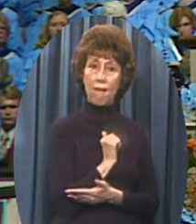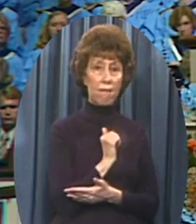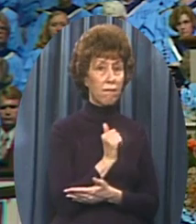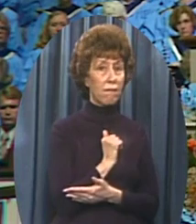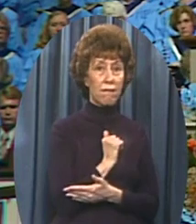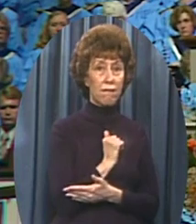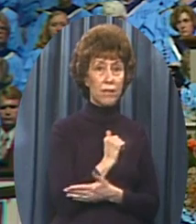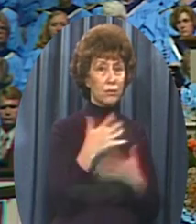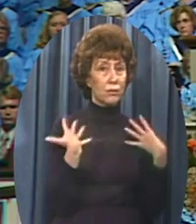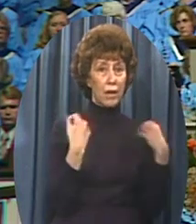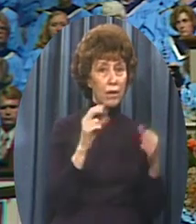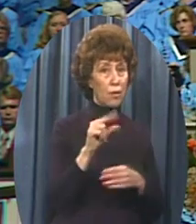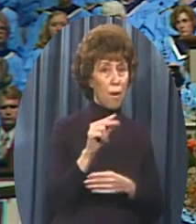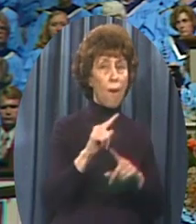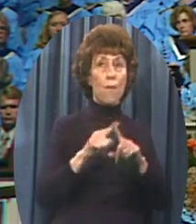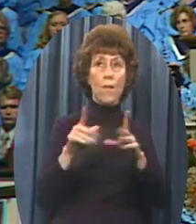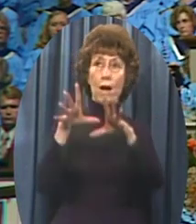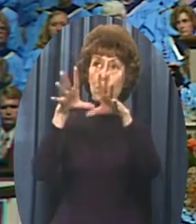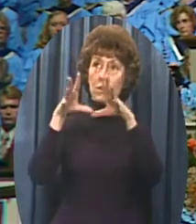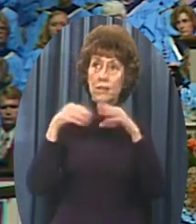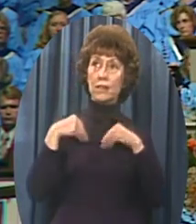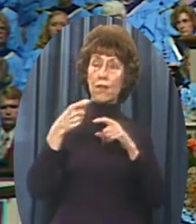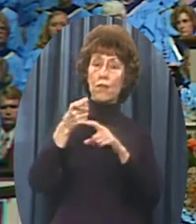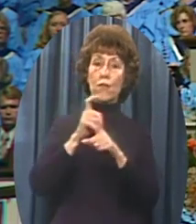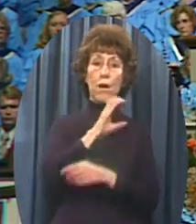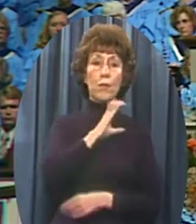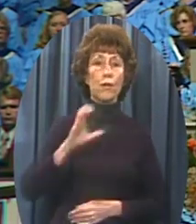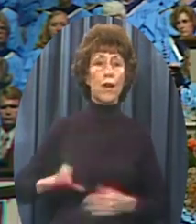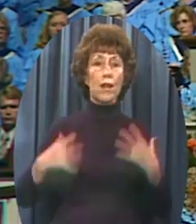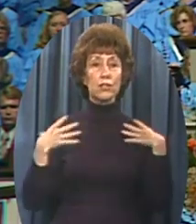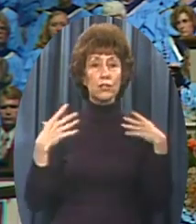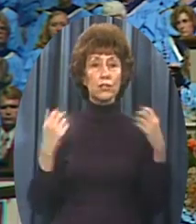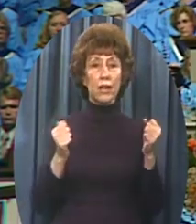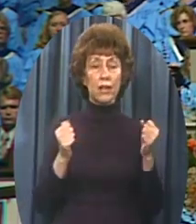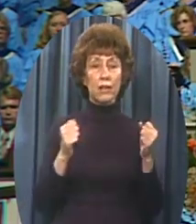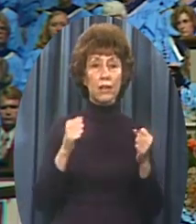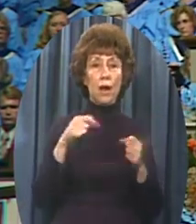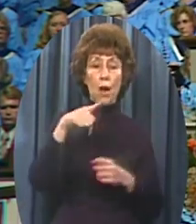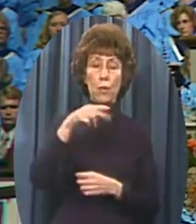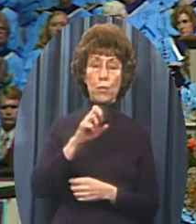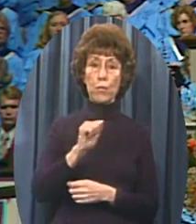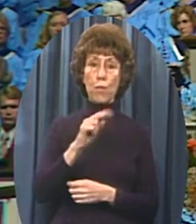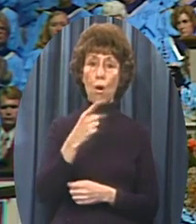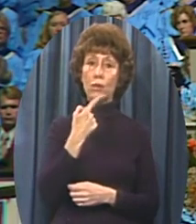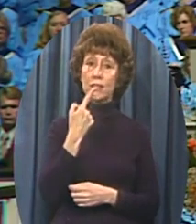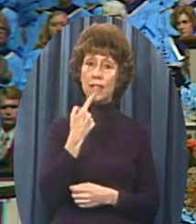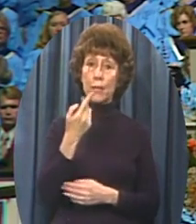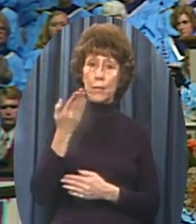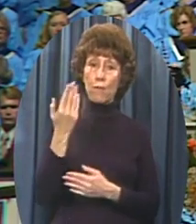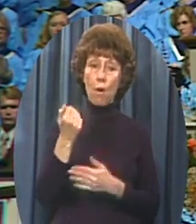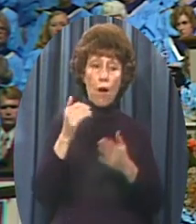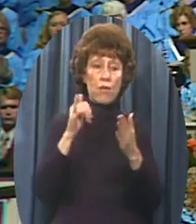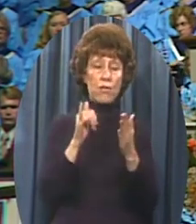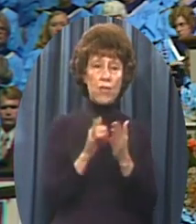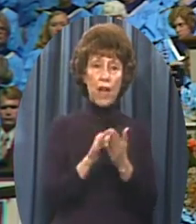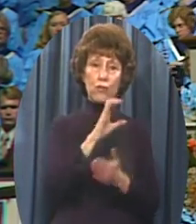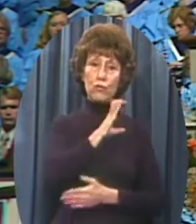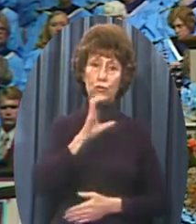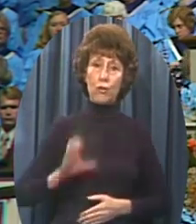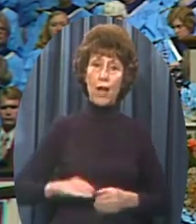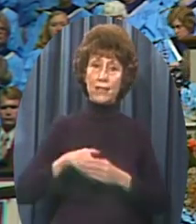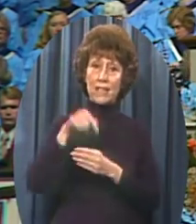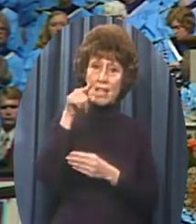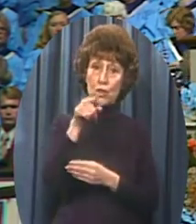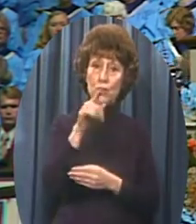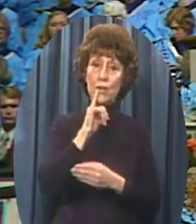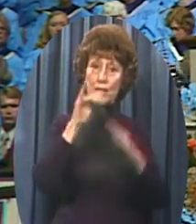living Christ. It was the same apostle who said, "Christ in you, the hope of glory." It was the same apostle who